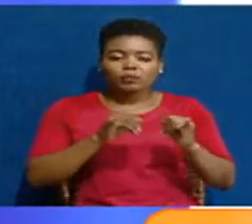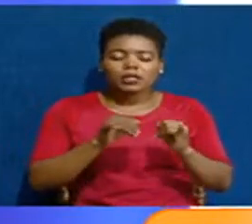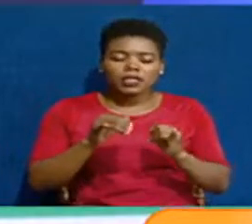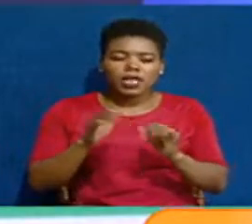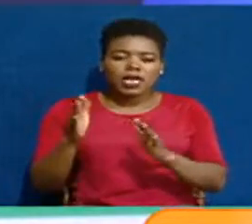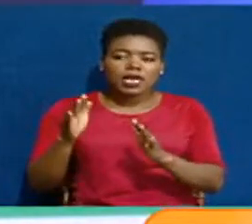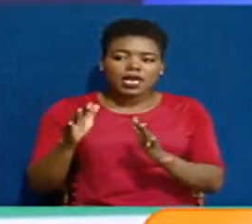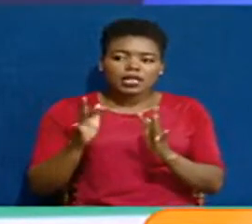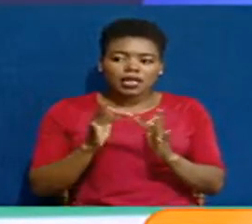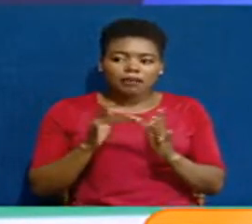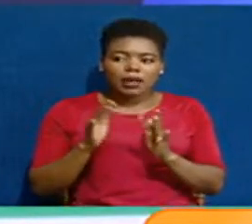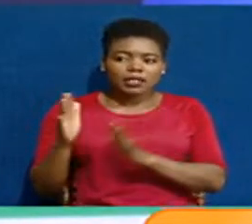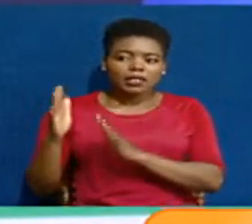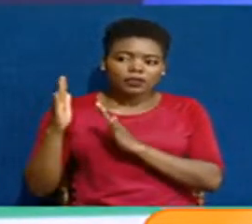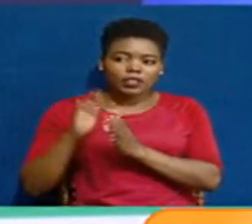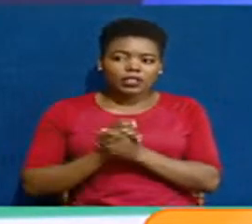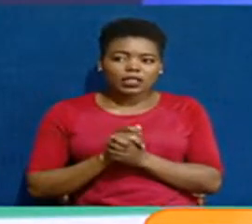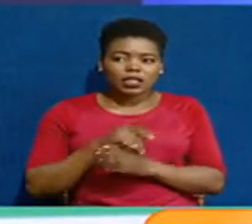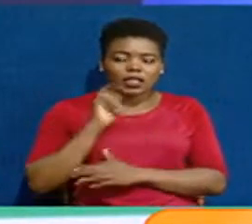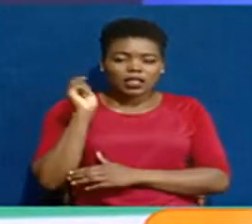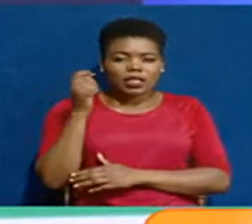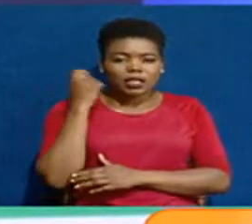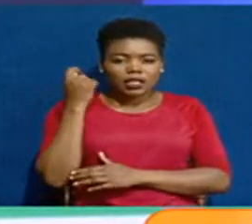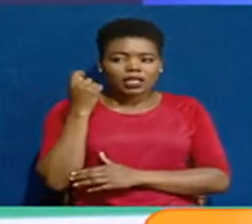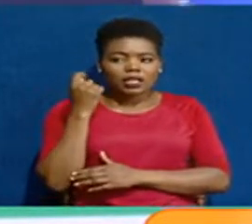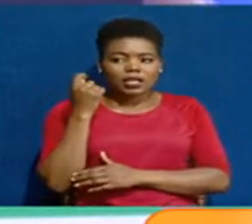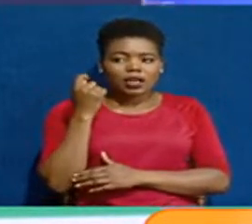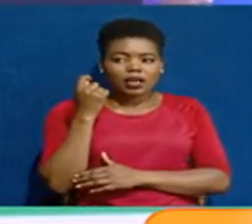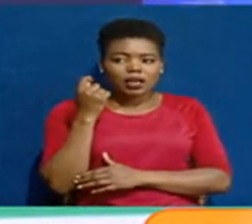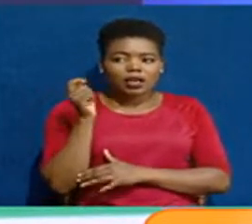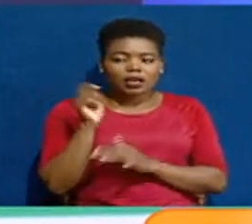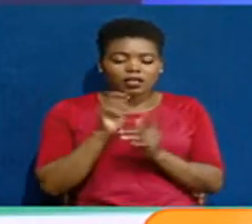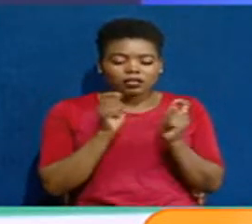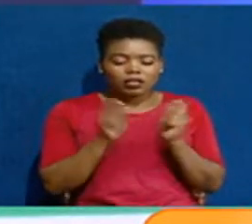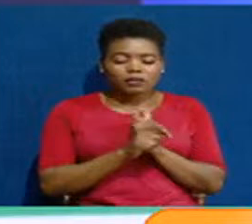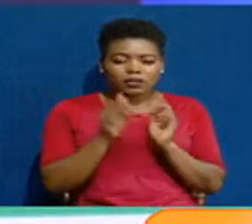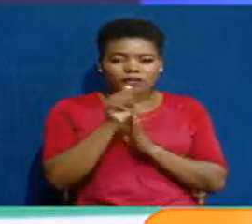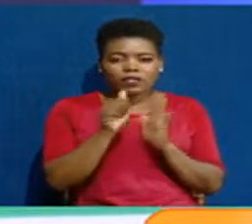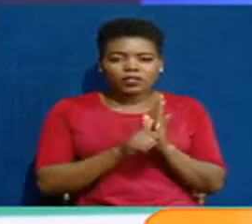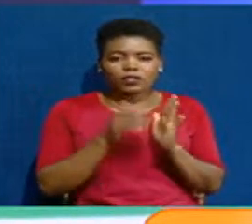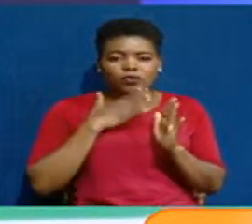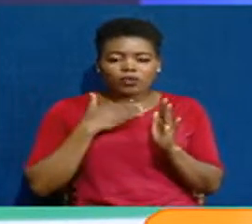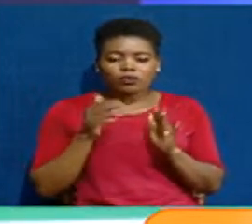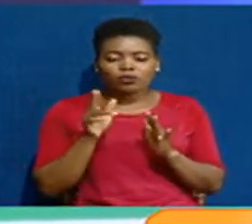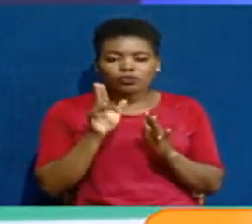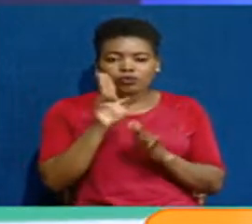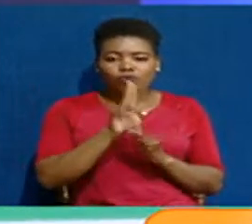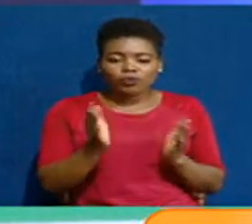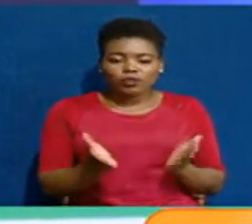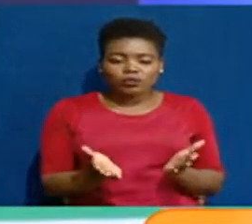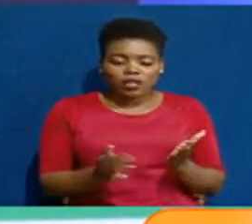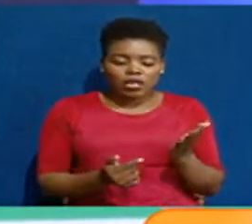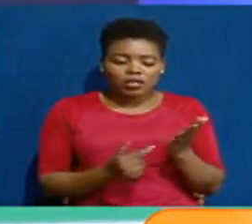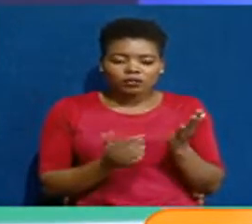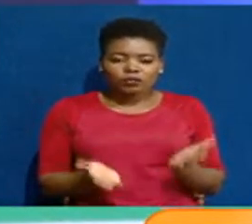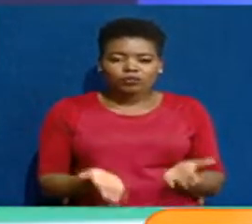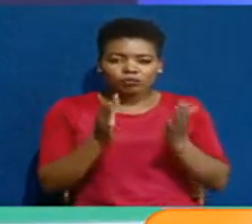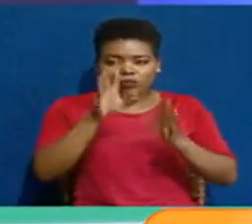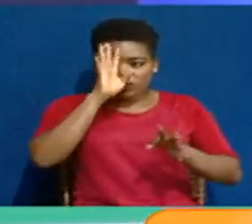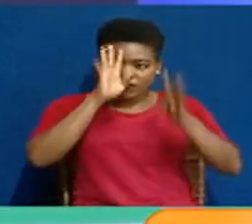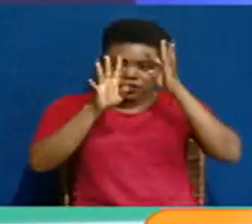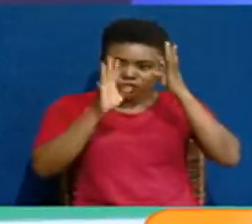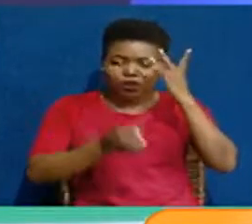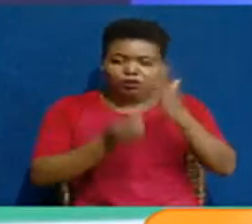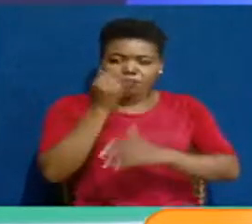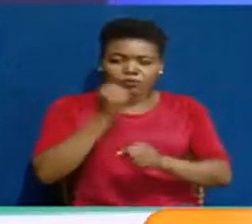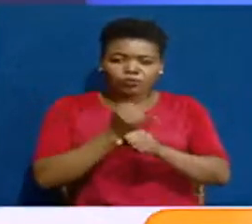security. Kenya's digital transformation agenda seeks to leverage technology to drive innovation, economic growth, job creation,